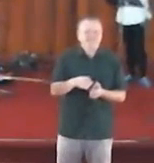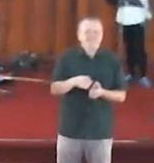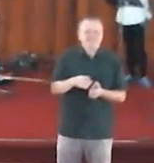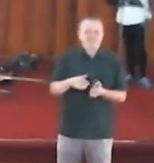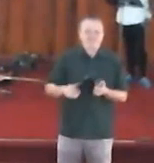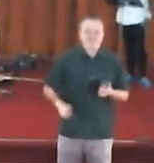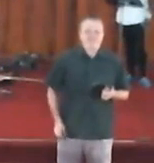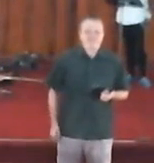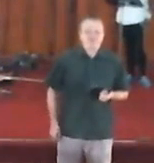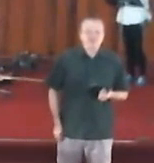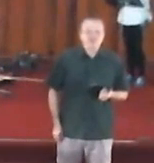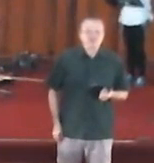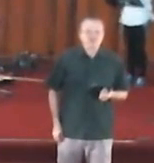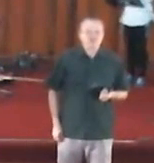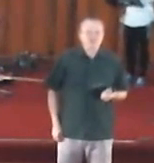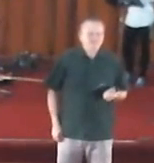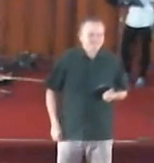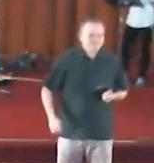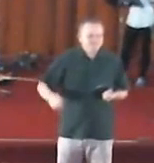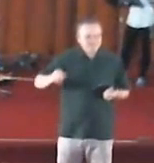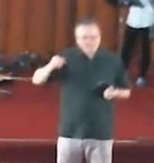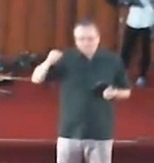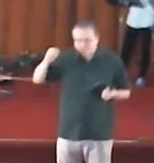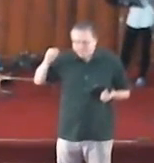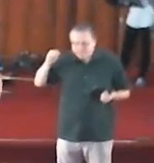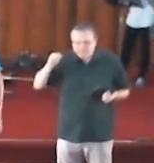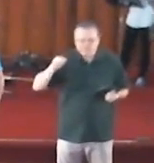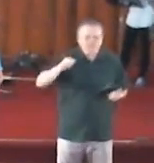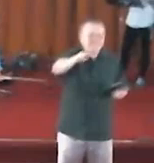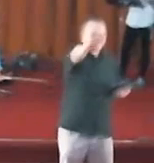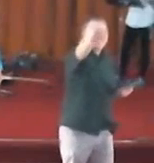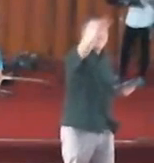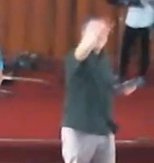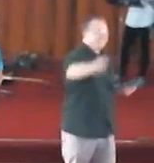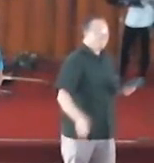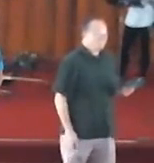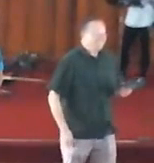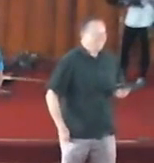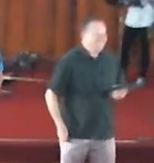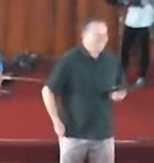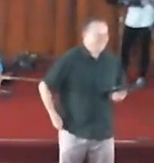valve. Y que se mueva el tubo y que se desbloquee